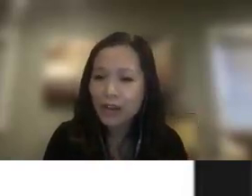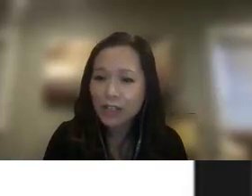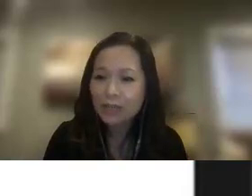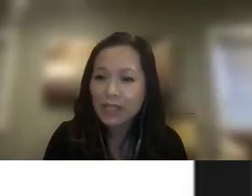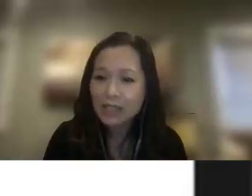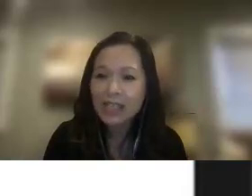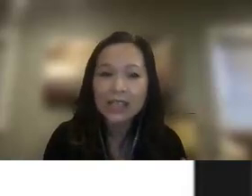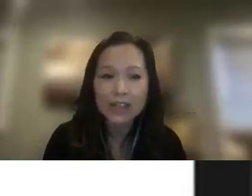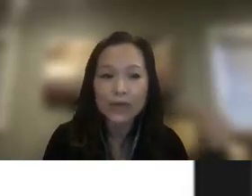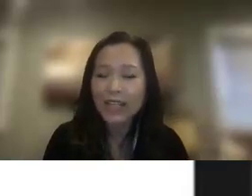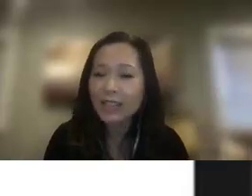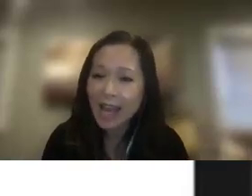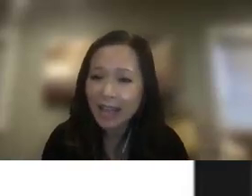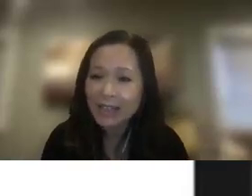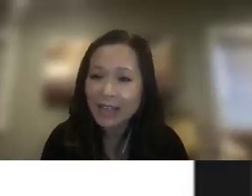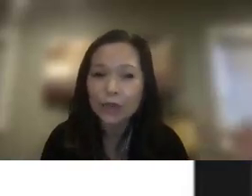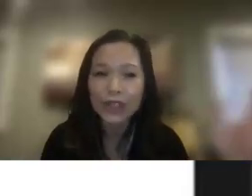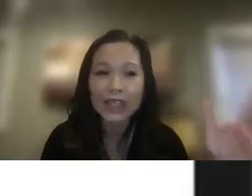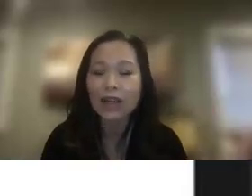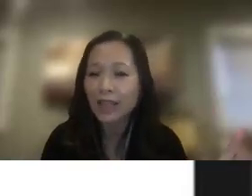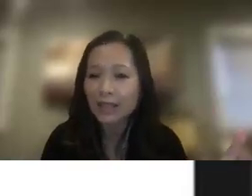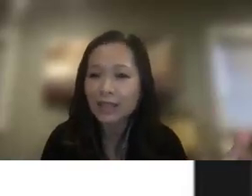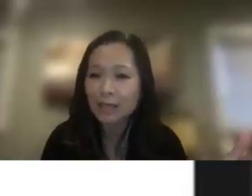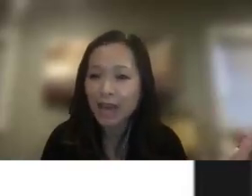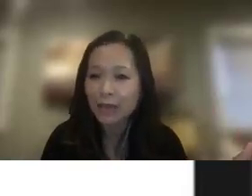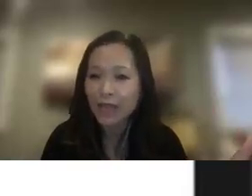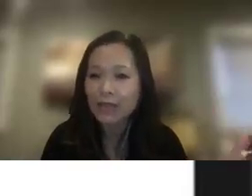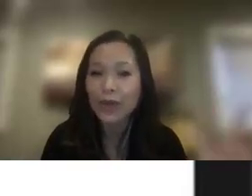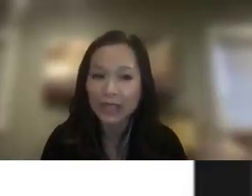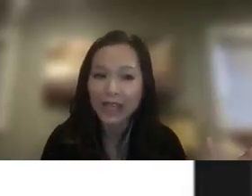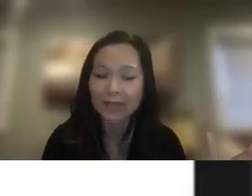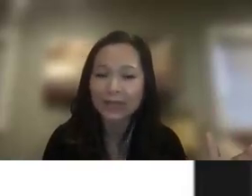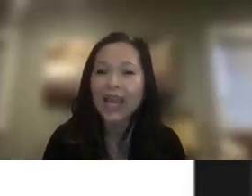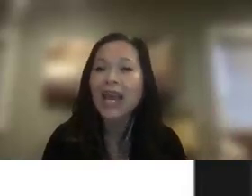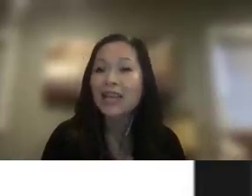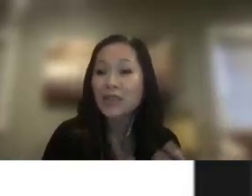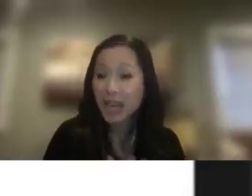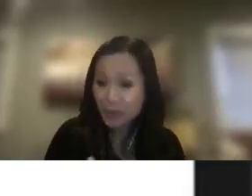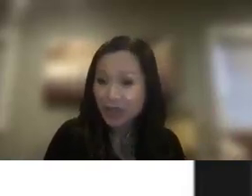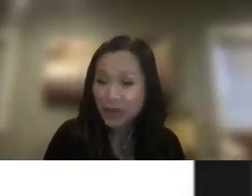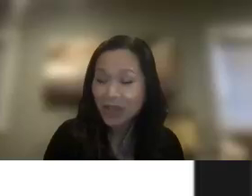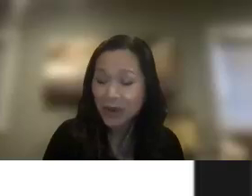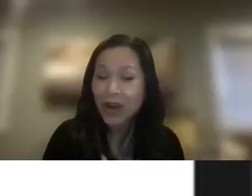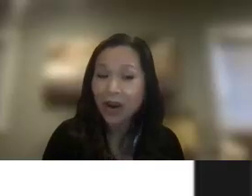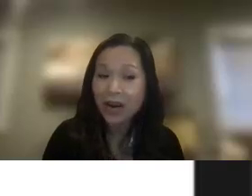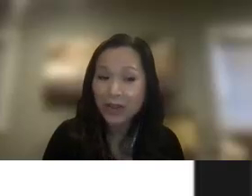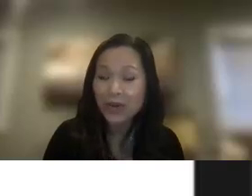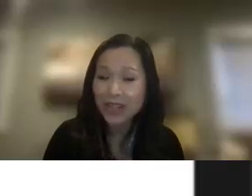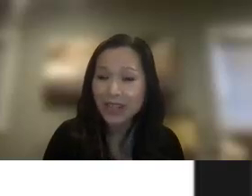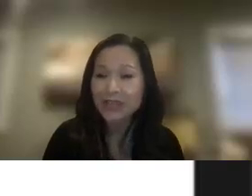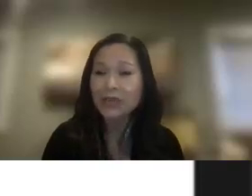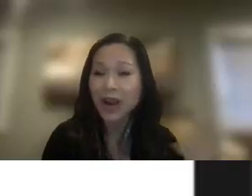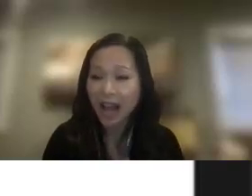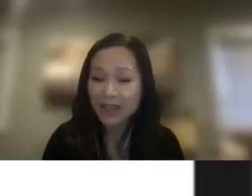care providers in BC can directly access when they log into the Pathways website. And so that's really, really where we are